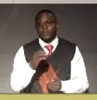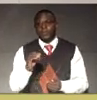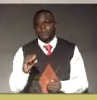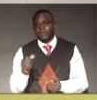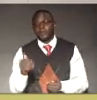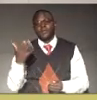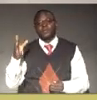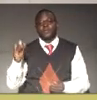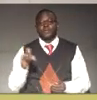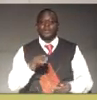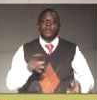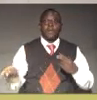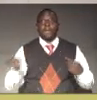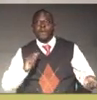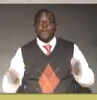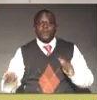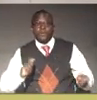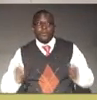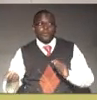foreign players.